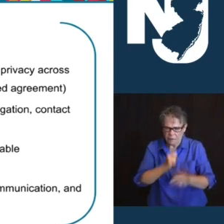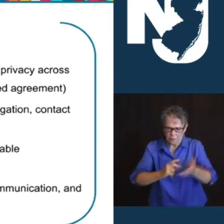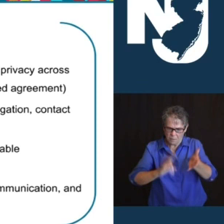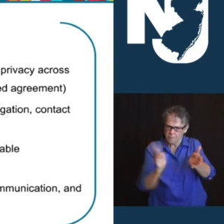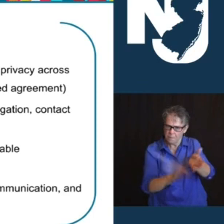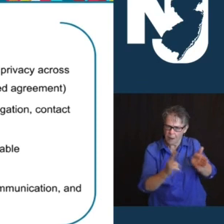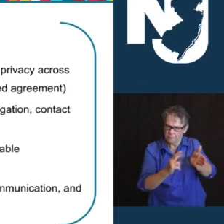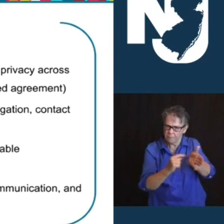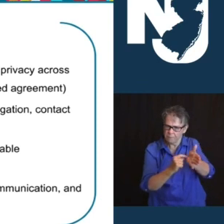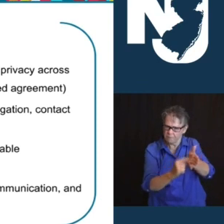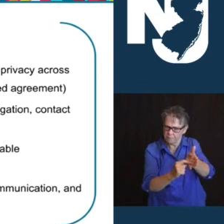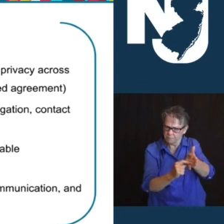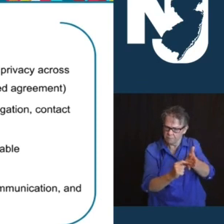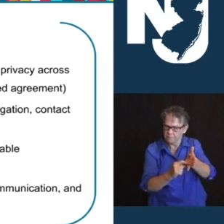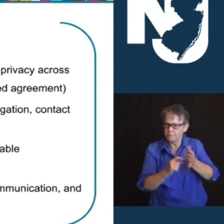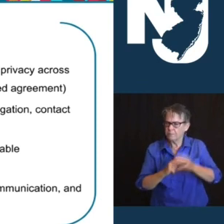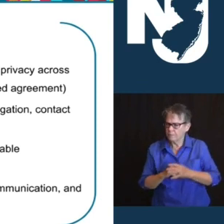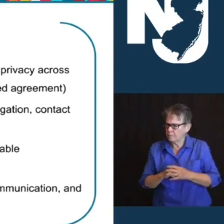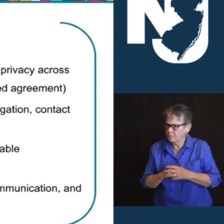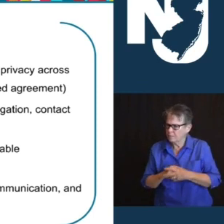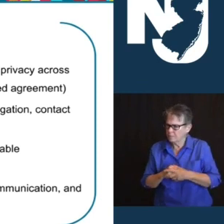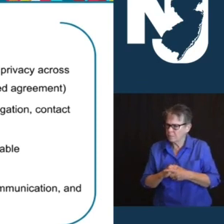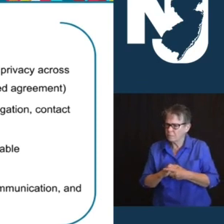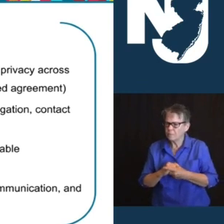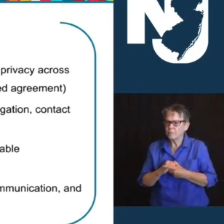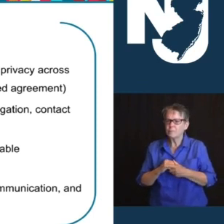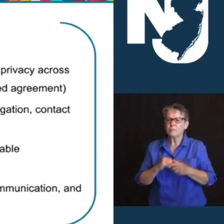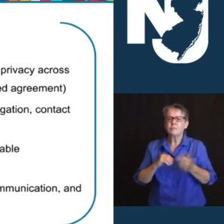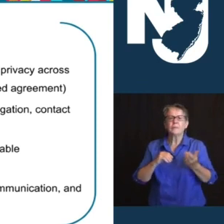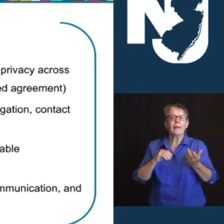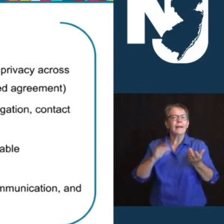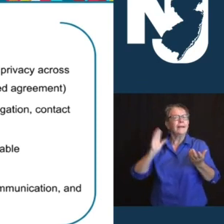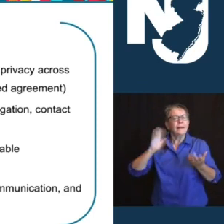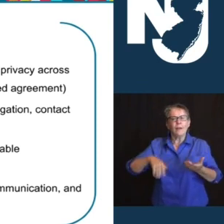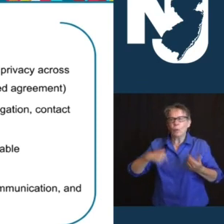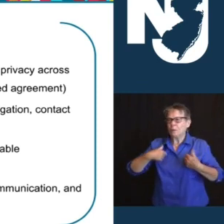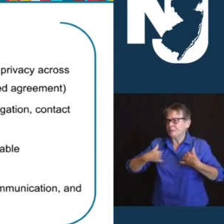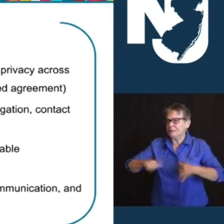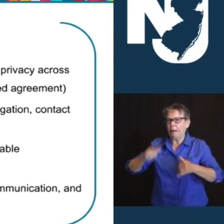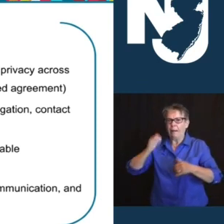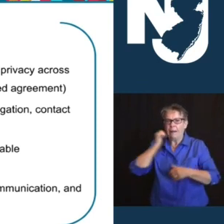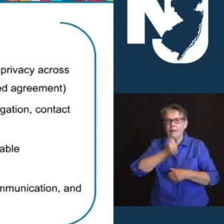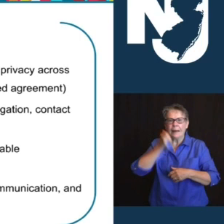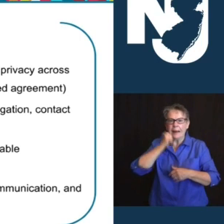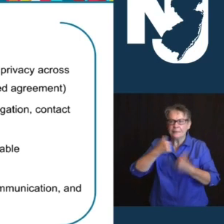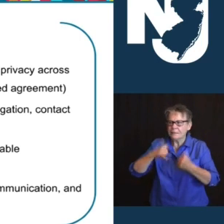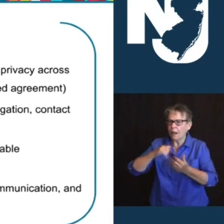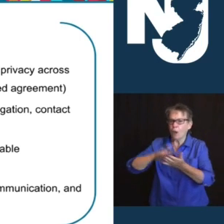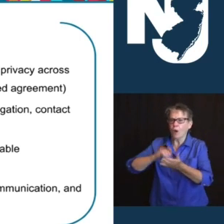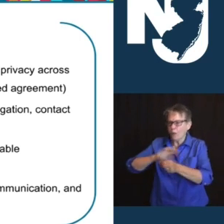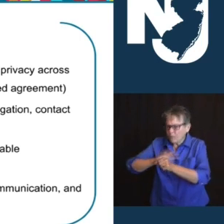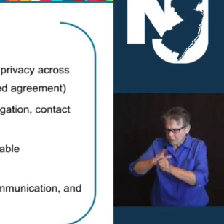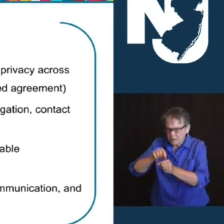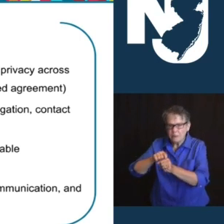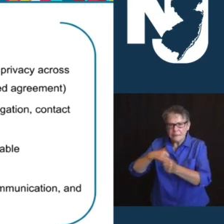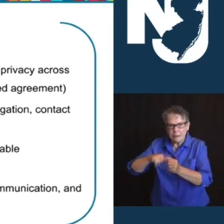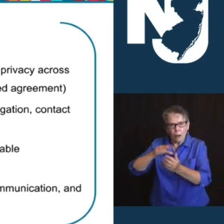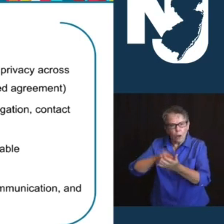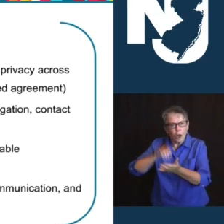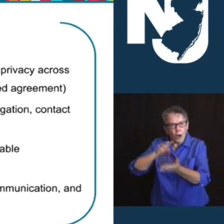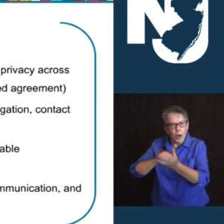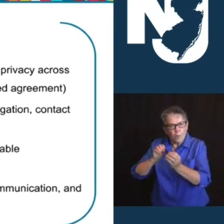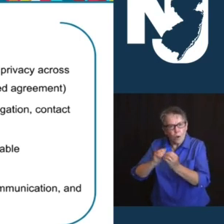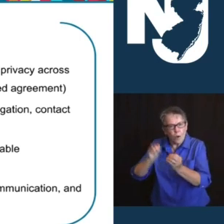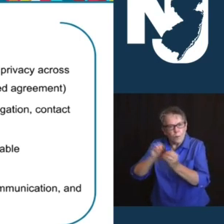learning something new about this disease. And as the pandemic progresses and we prepare for the future, additional contact